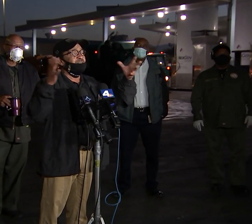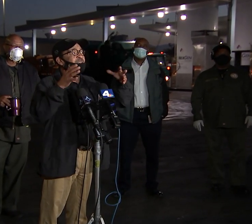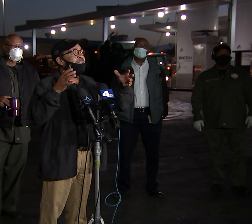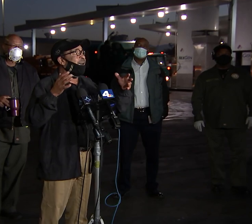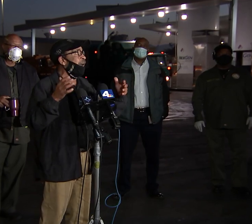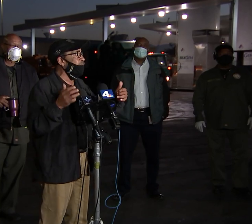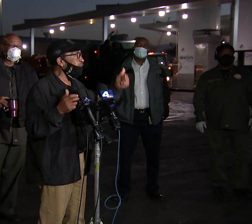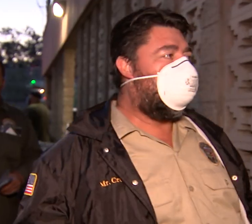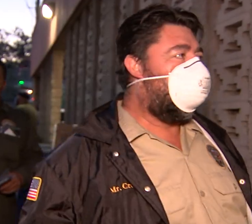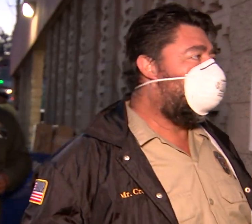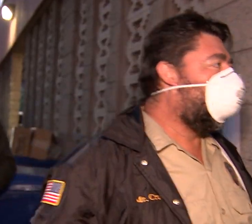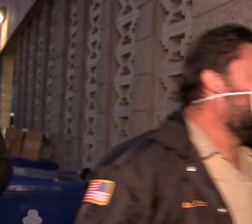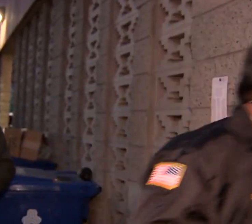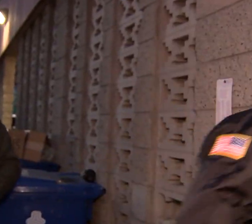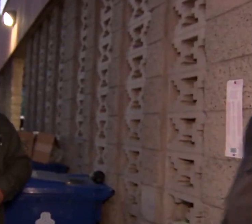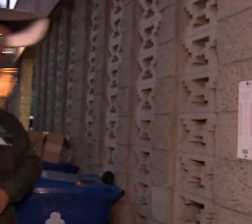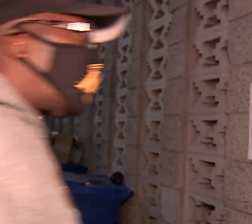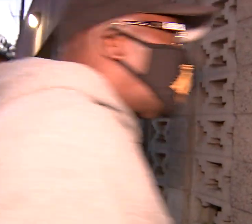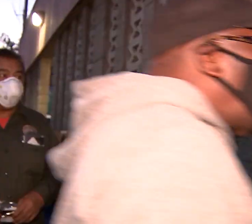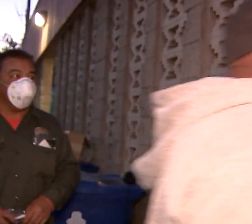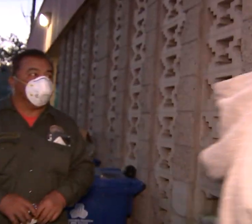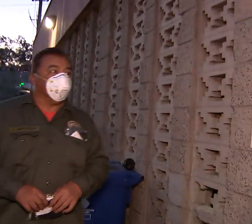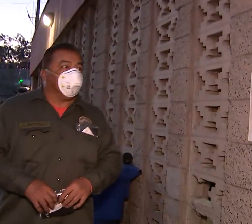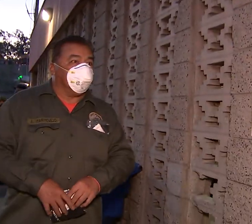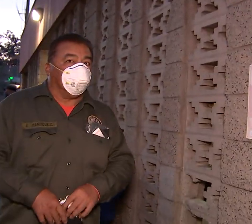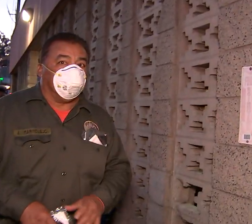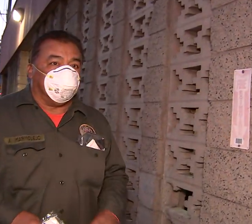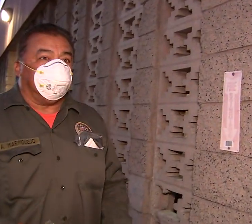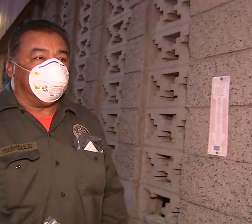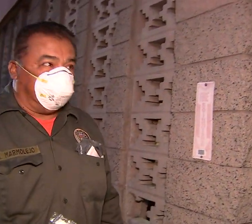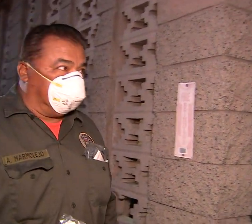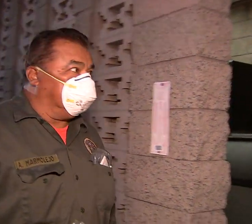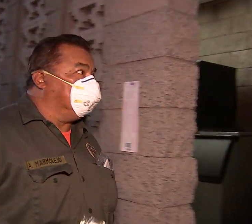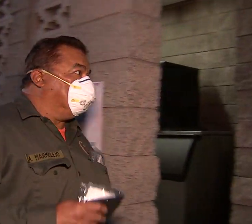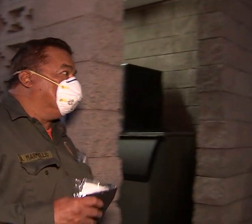everybody else is in their house, these men and women are out working.